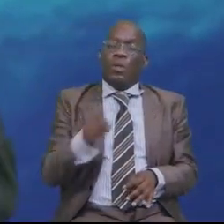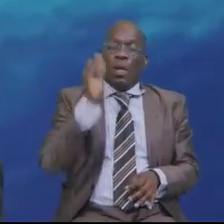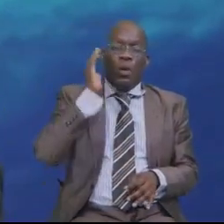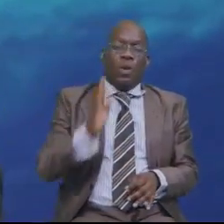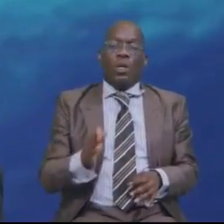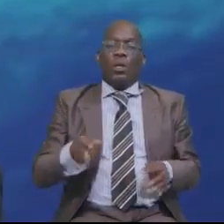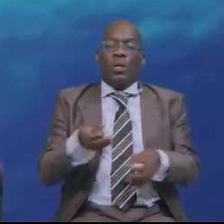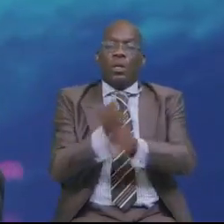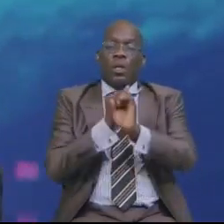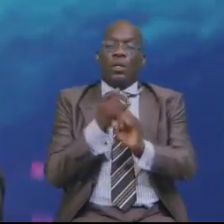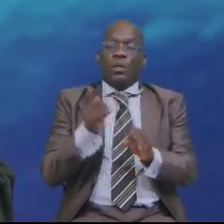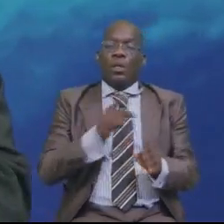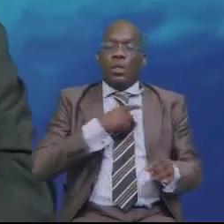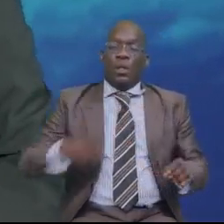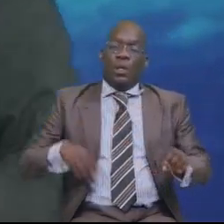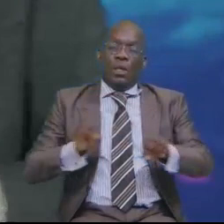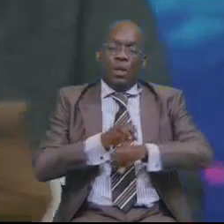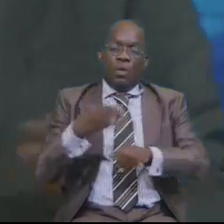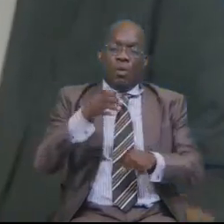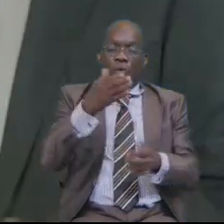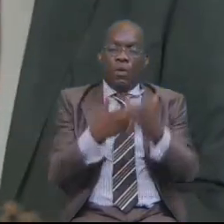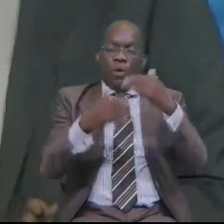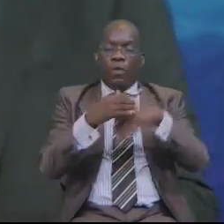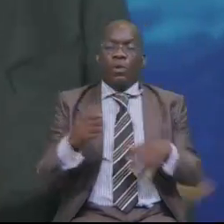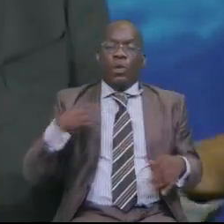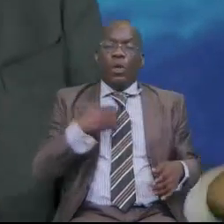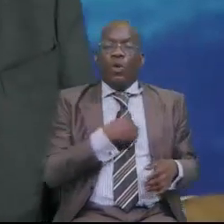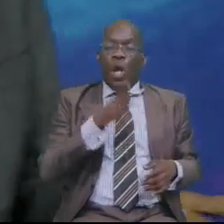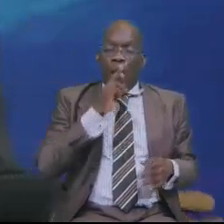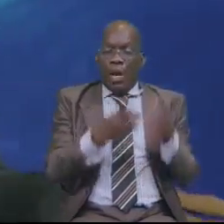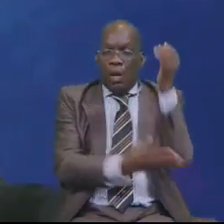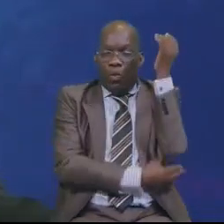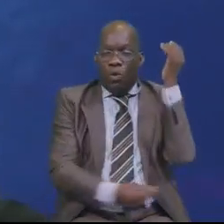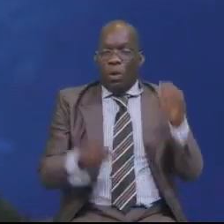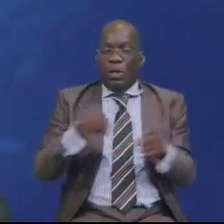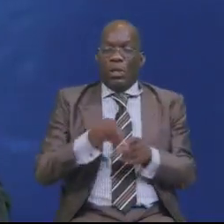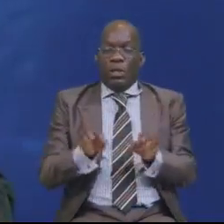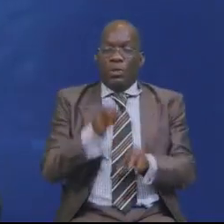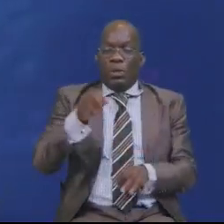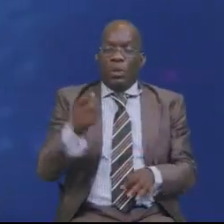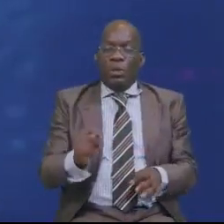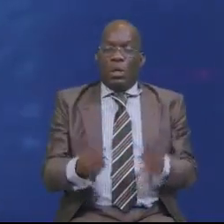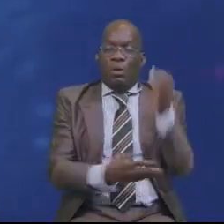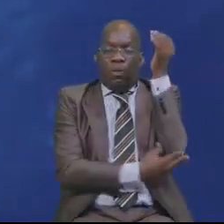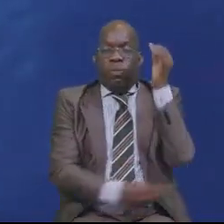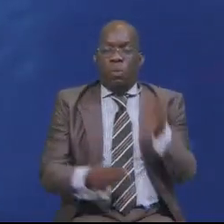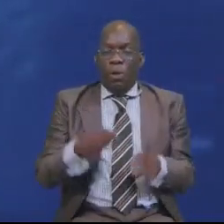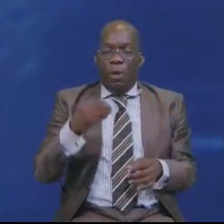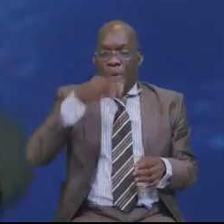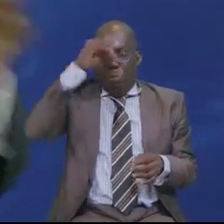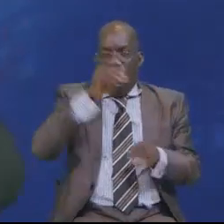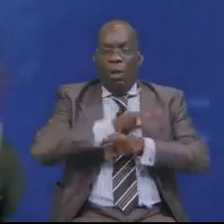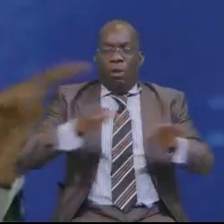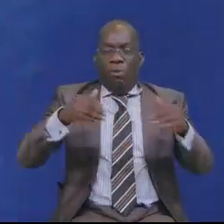the kingdom of heaven. We're poor in spirit. The poor man doesn't have anything to pay for